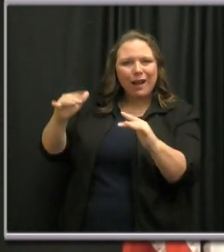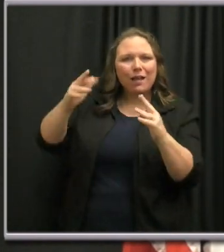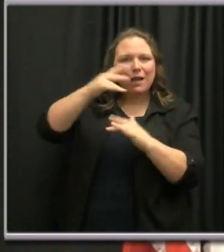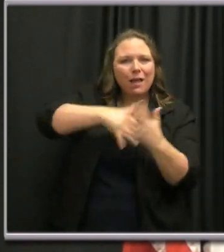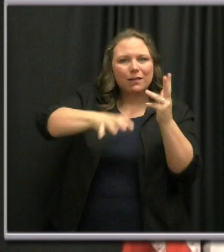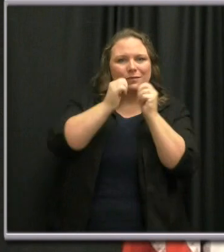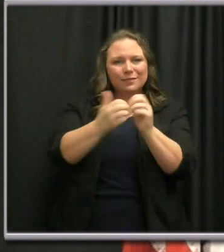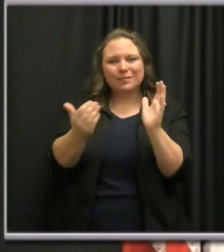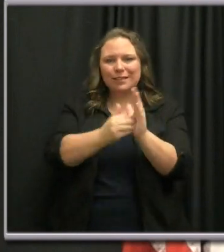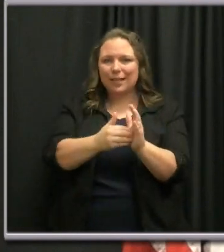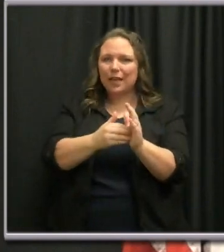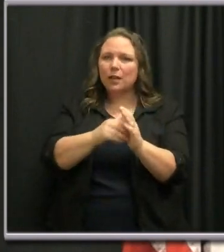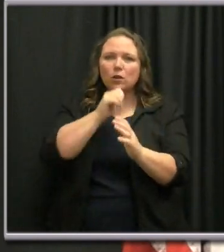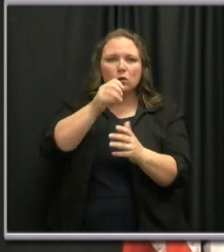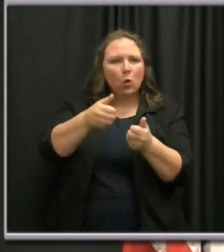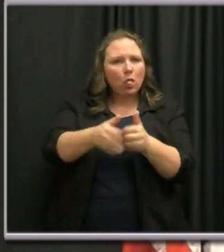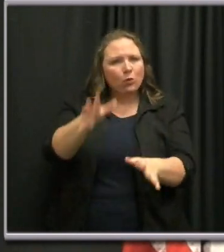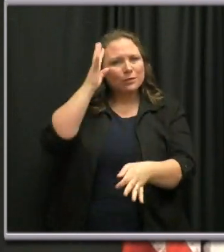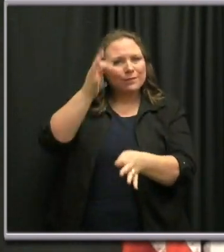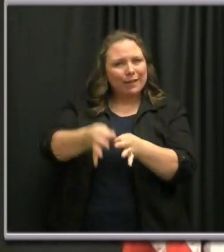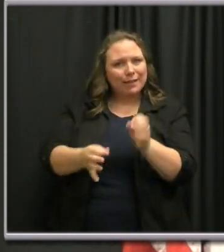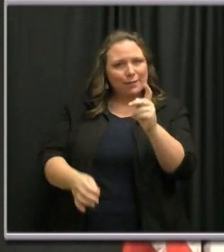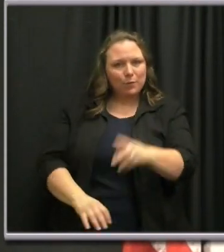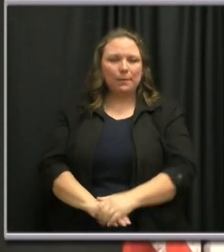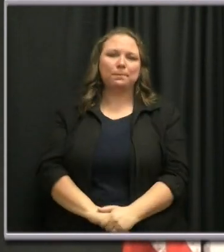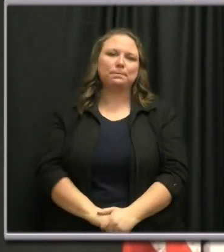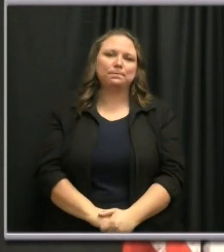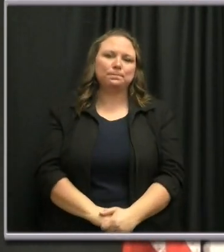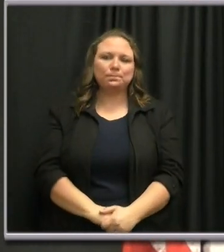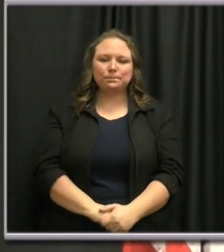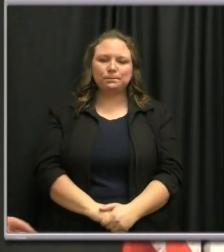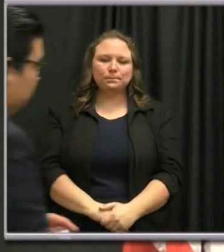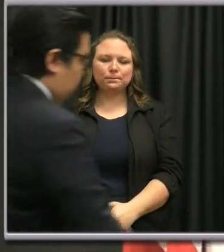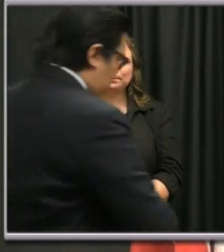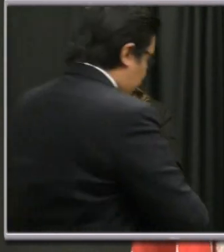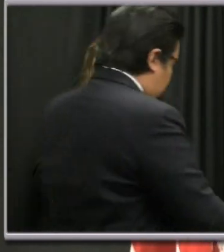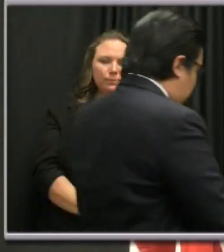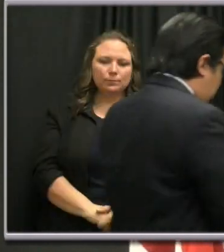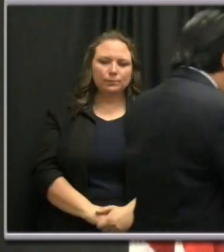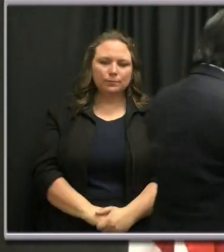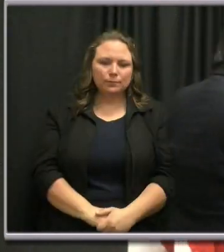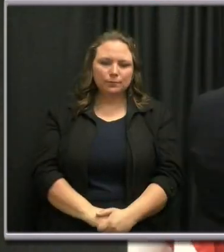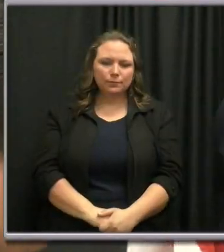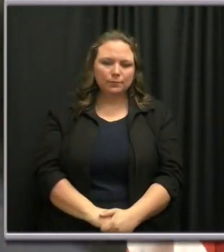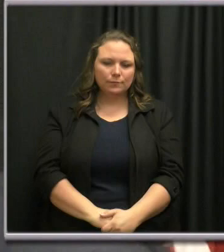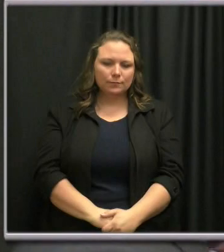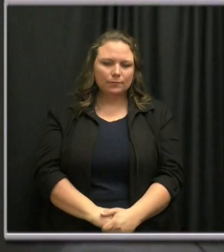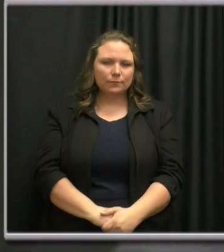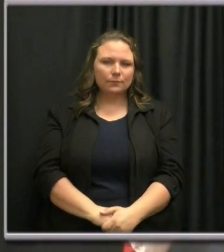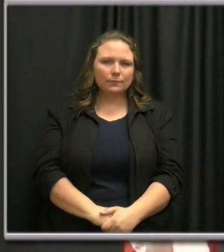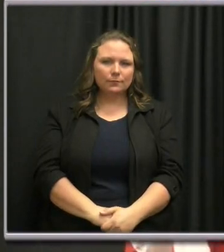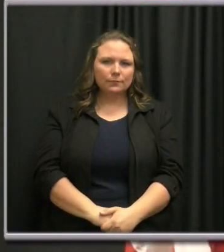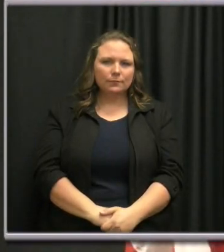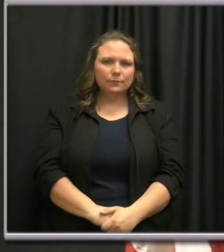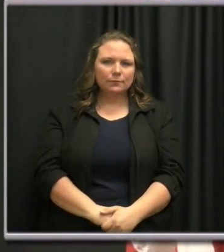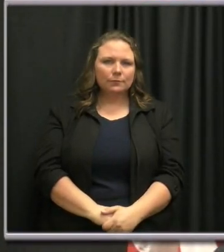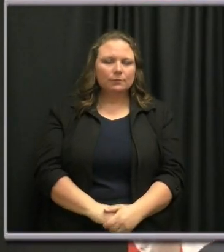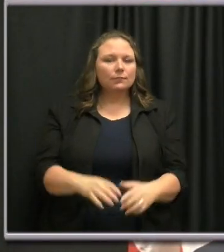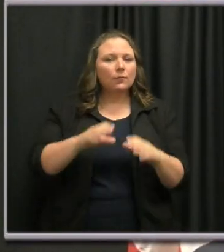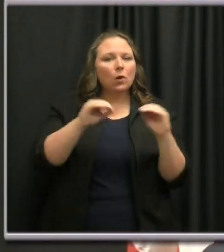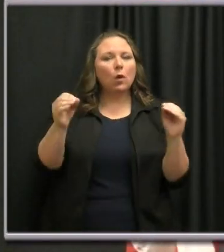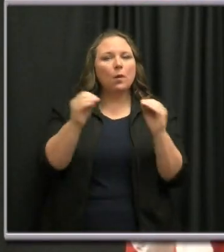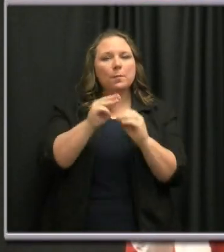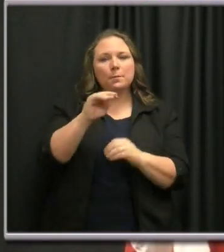city. So yes, don't lose faith in this. There are no more